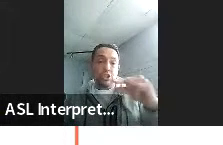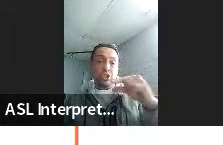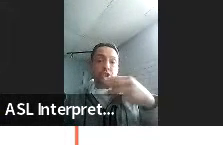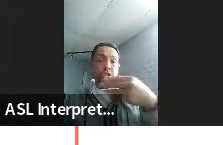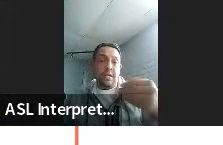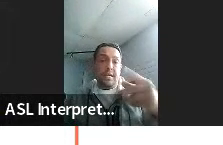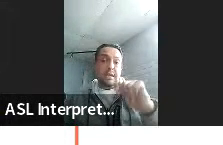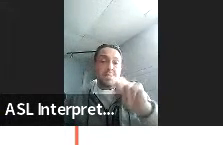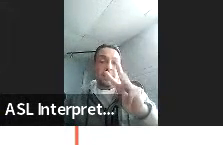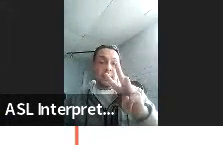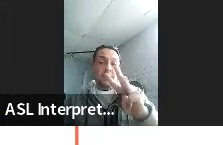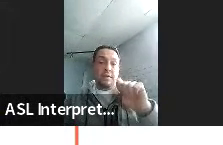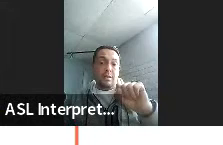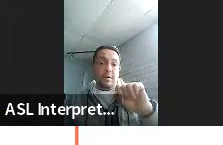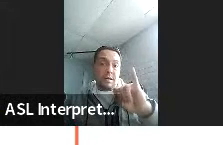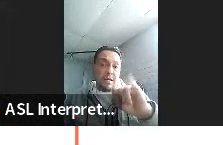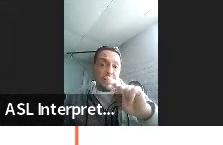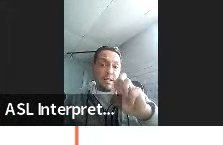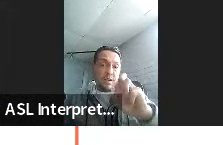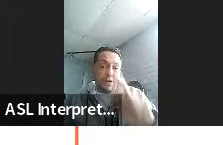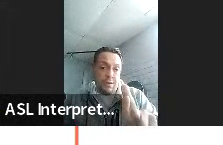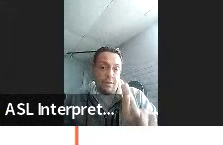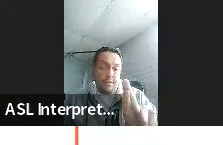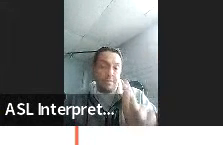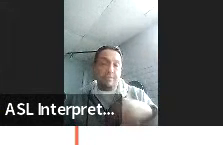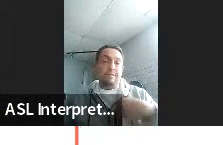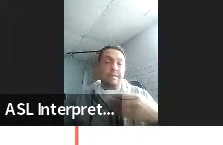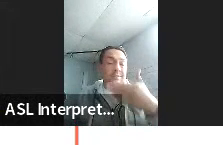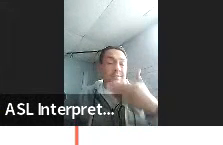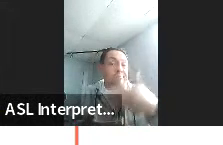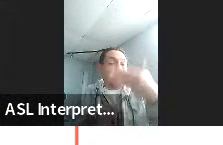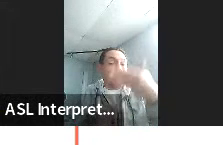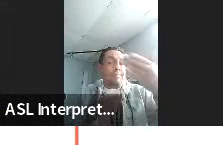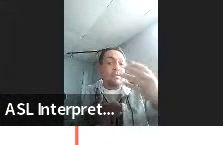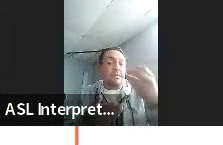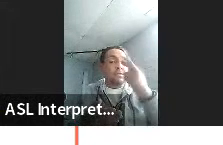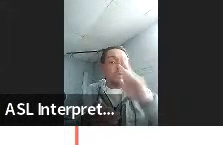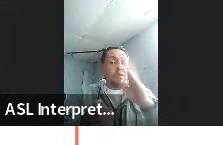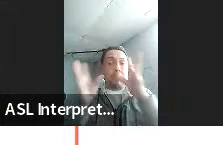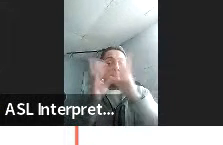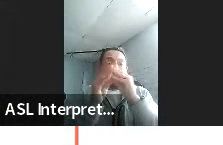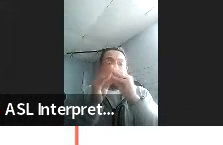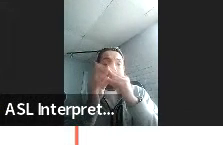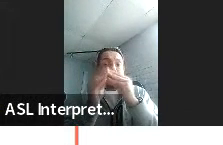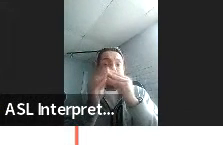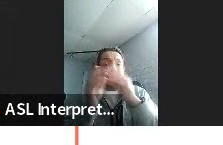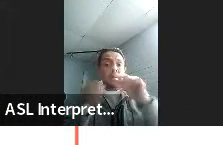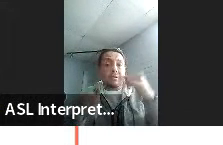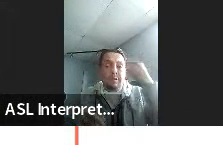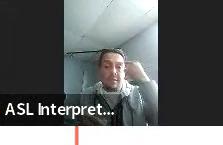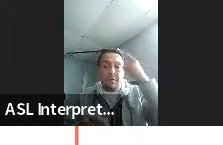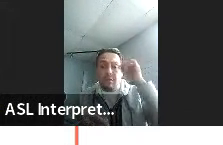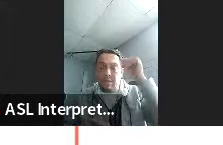on the proposals or meetings that might be coming up. And so with that, I think we can